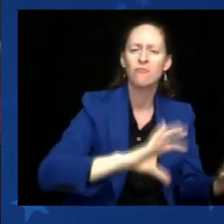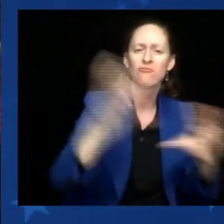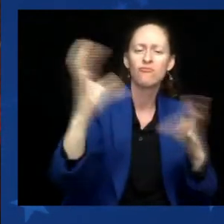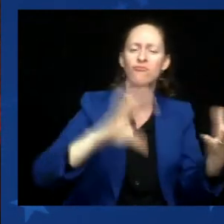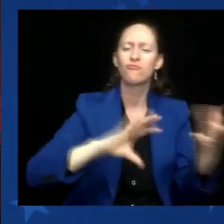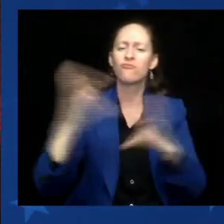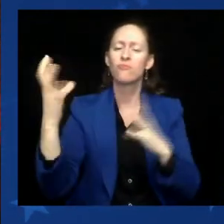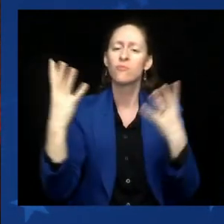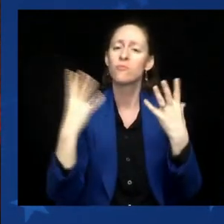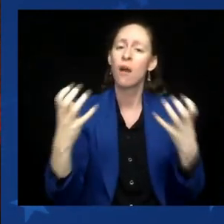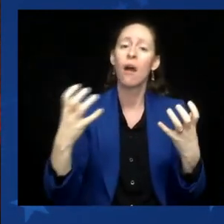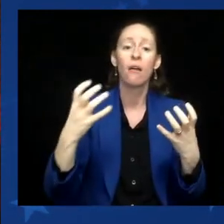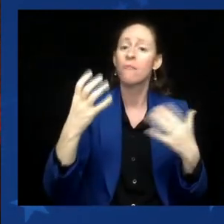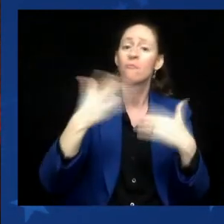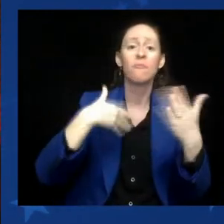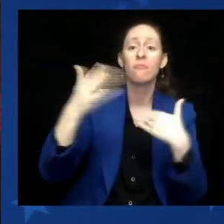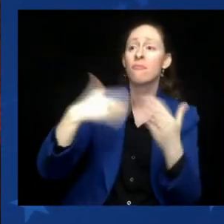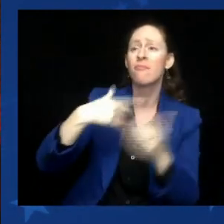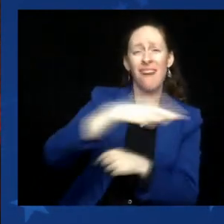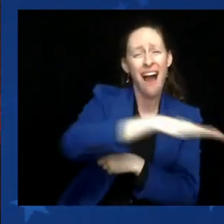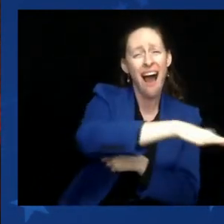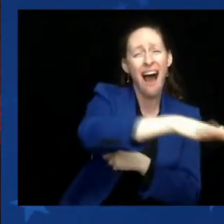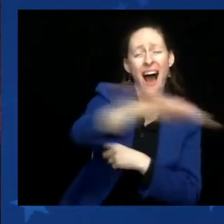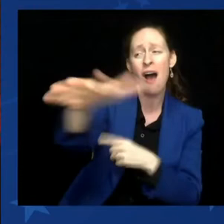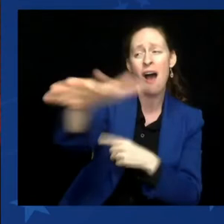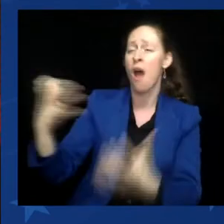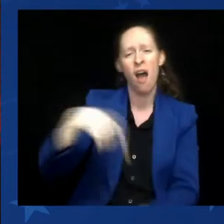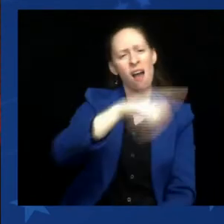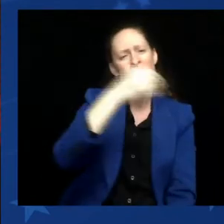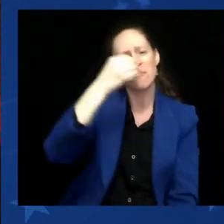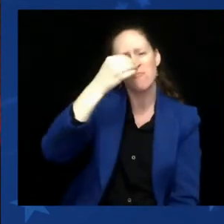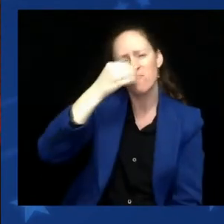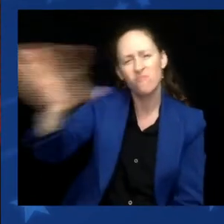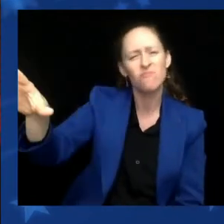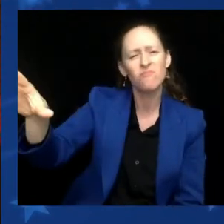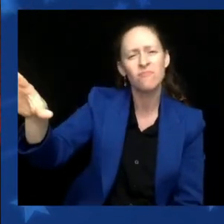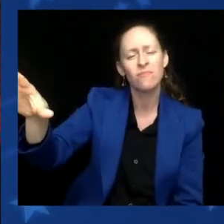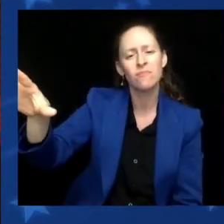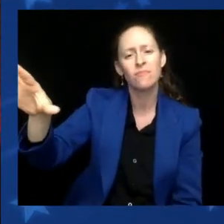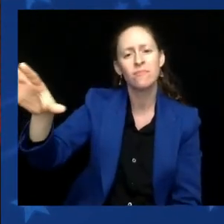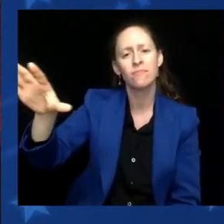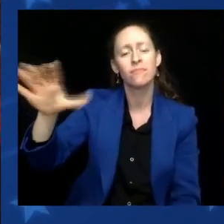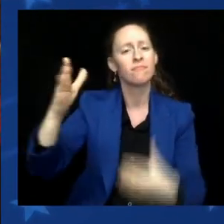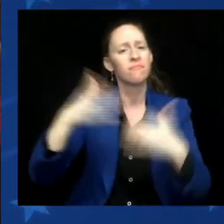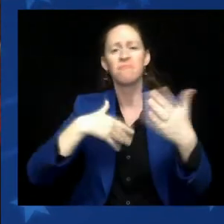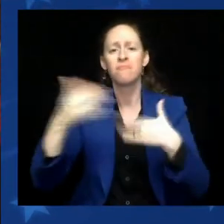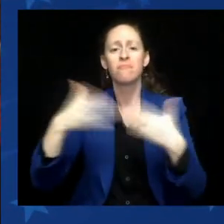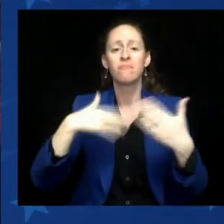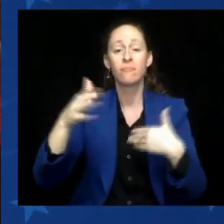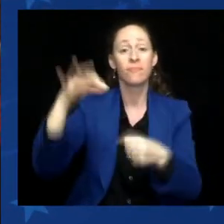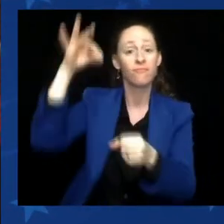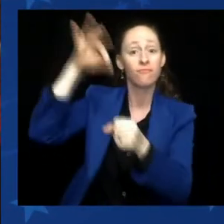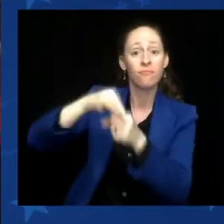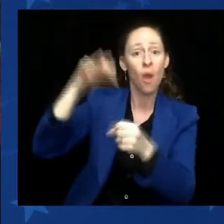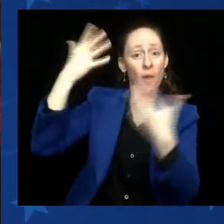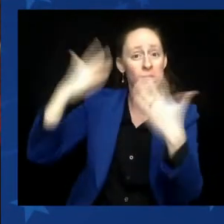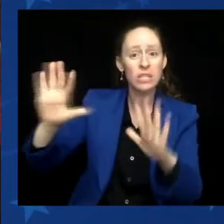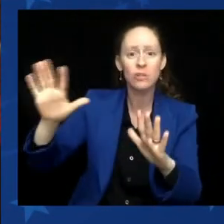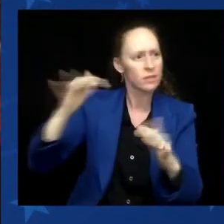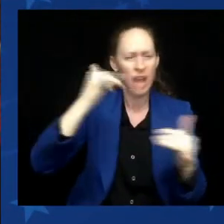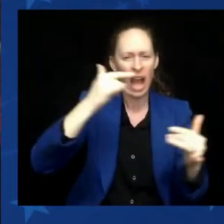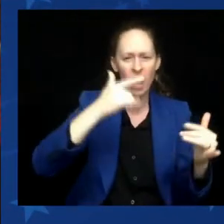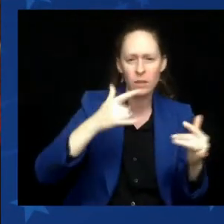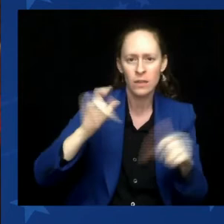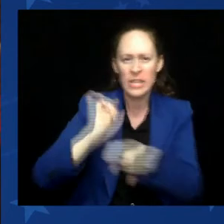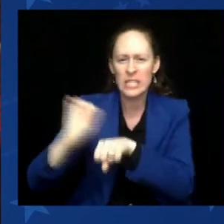right now, as I speak, in state after state, to give power to decide elections in America